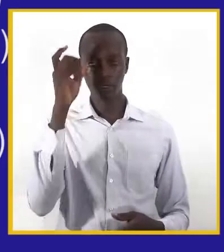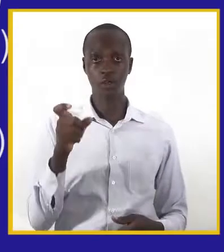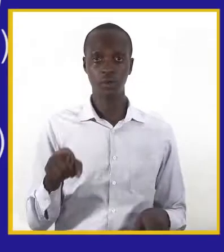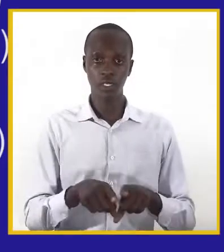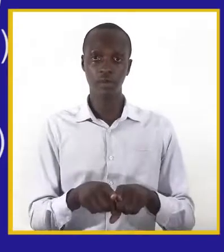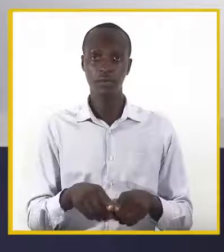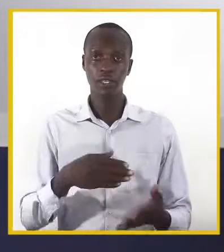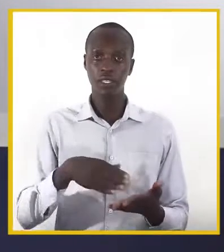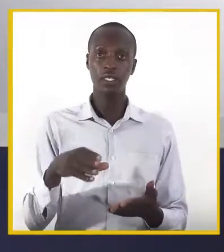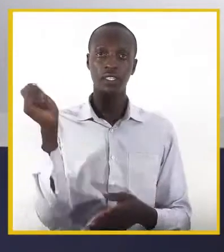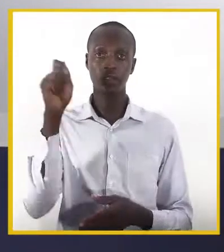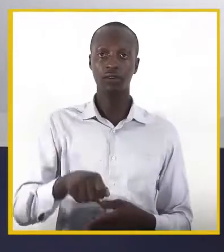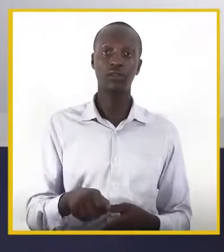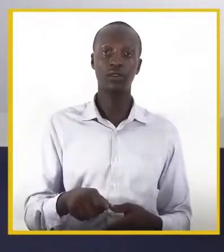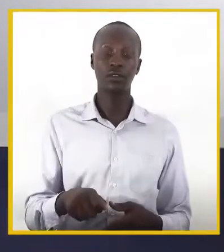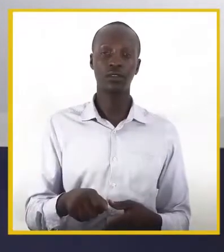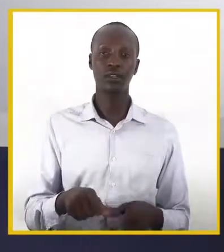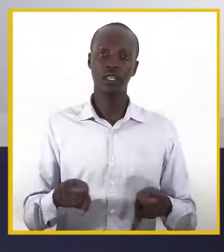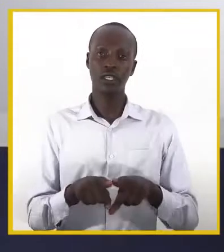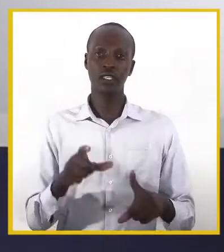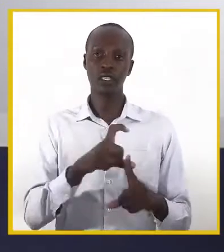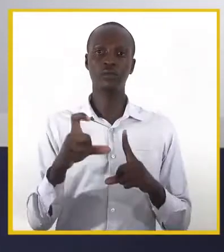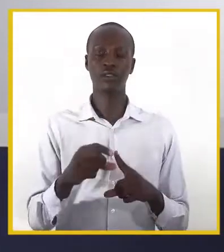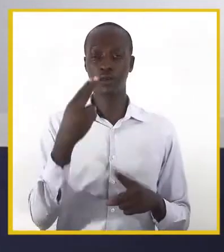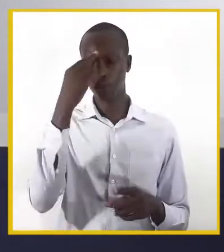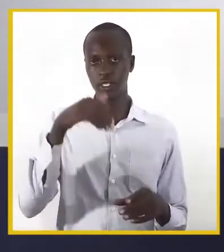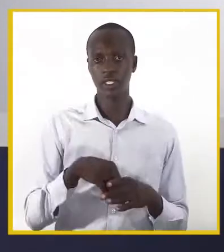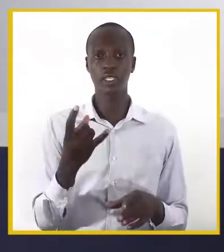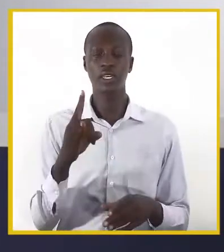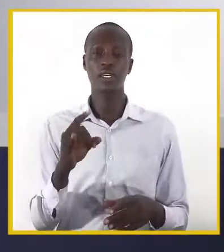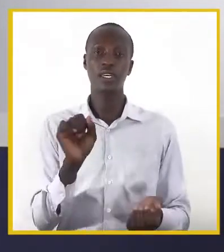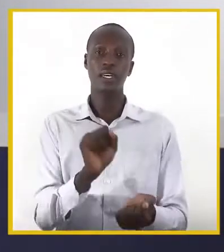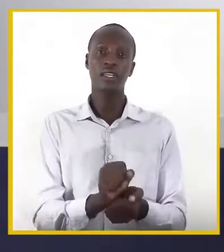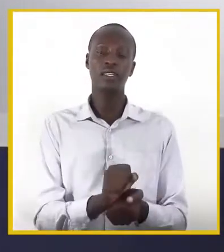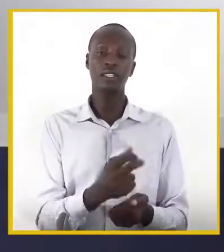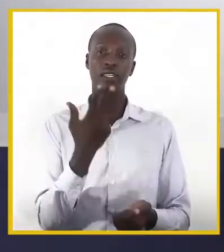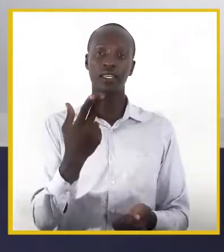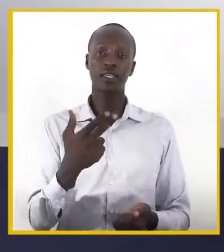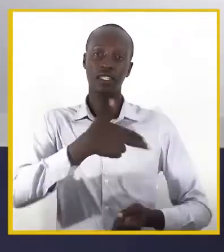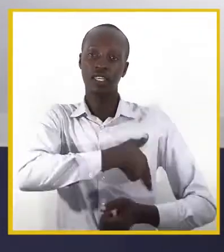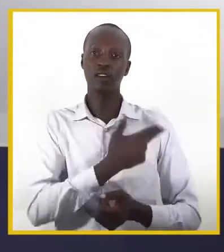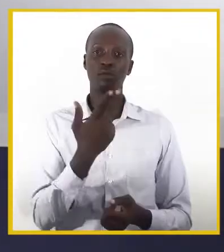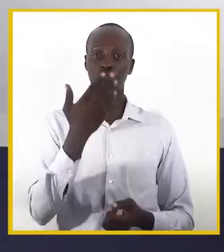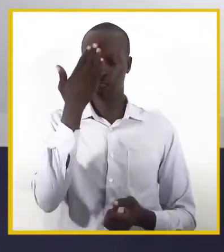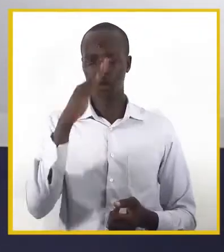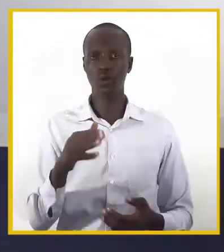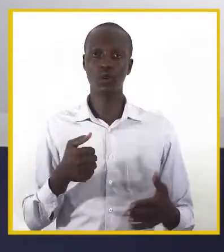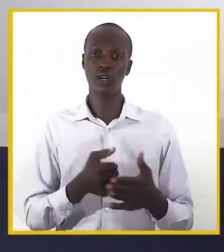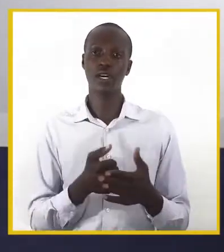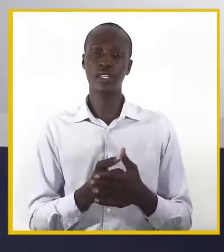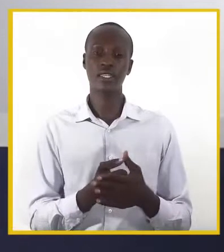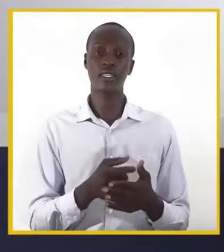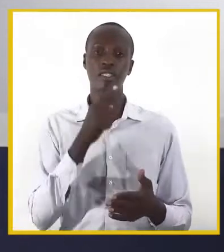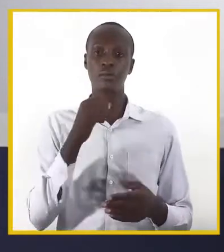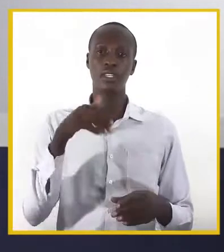court. In a similar case, police in Harare recently accounted for 8 robbers who threatened a Marimba man with machetes